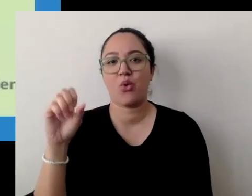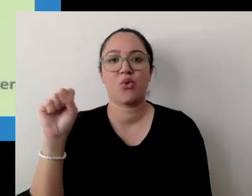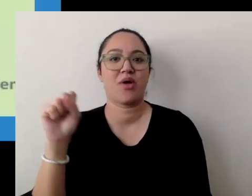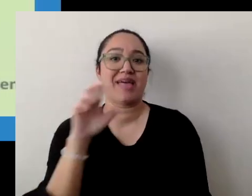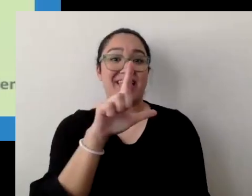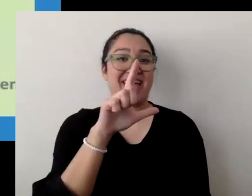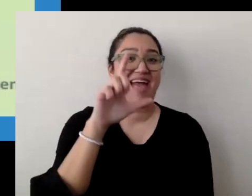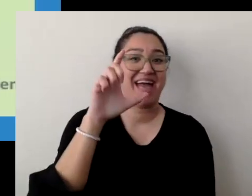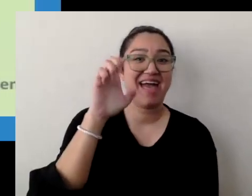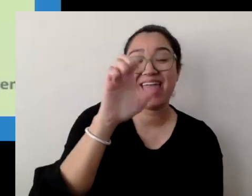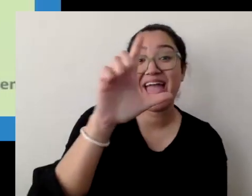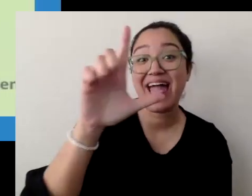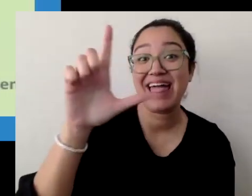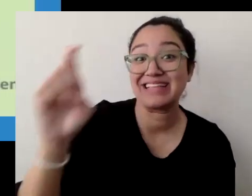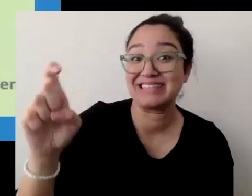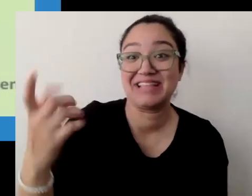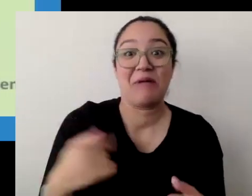a really good question.